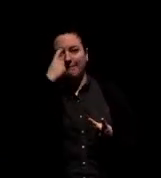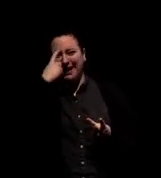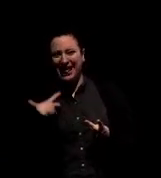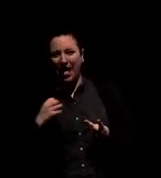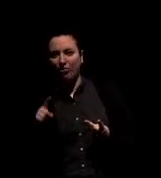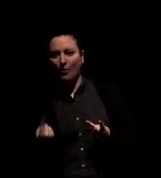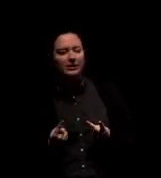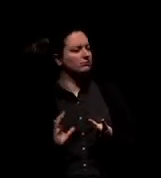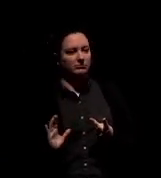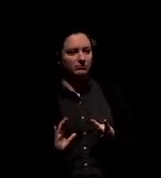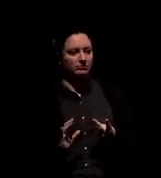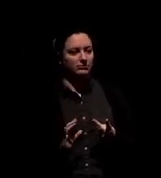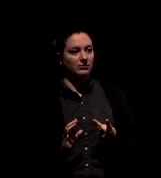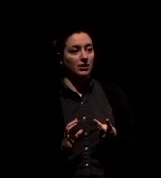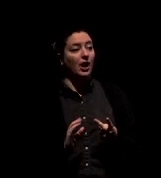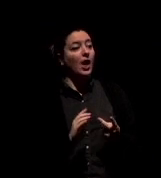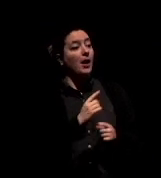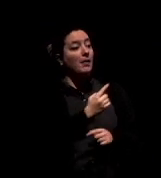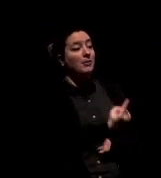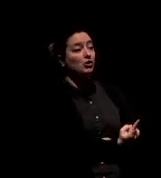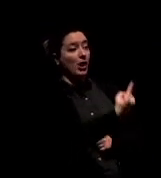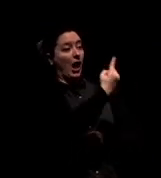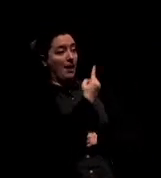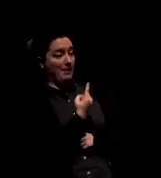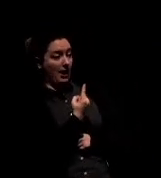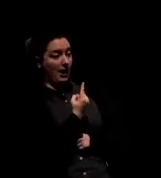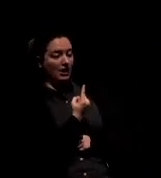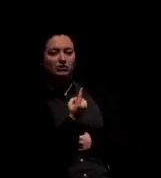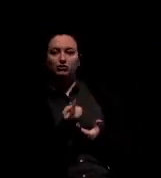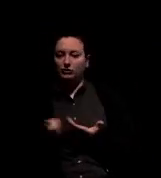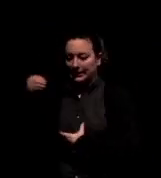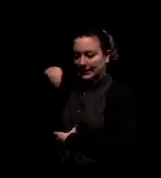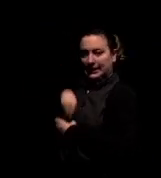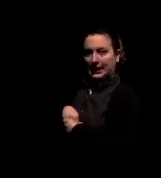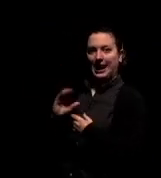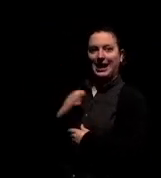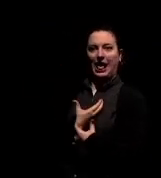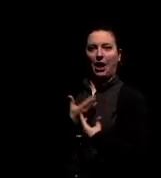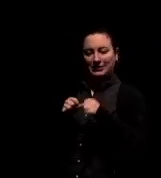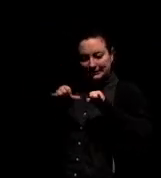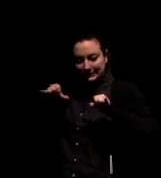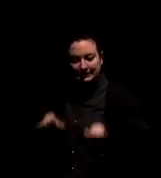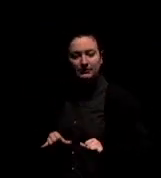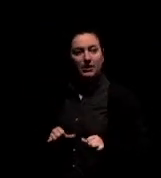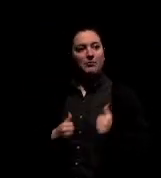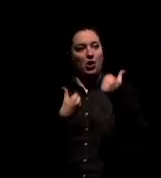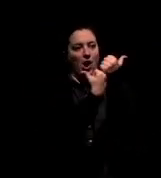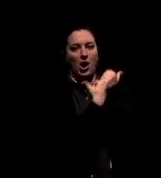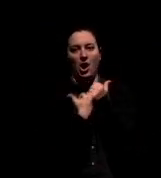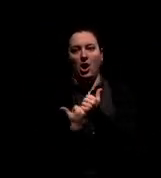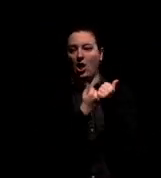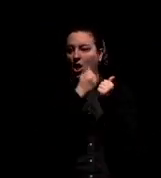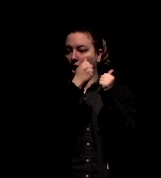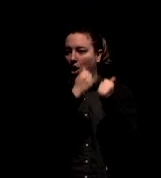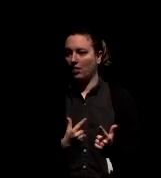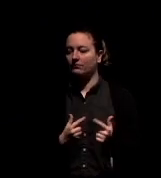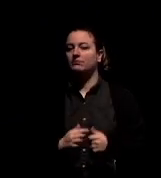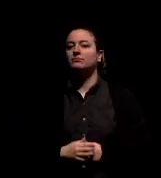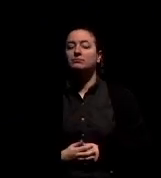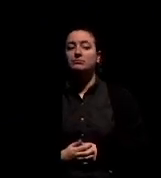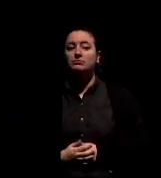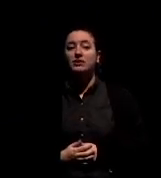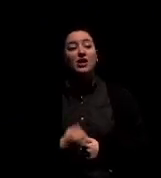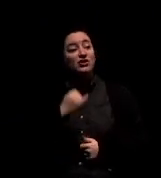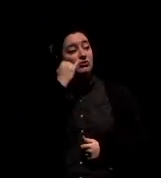into our system that makes sure that they have all of those needs. So if they come to a peer support group, it's an opportunity to find out,